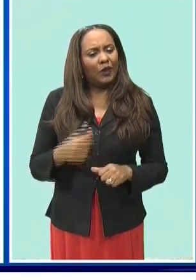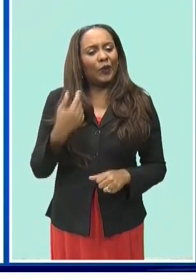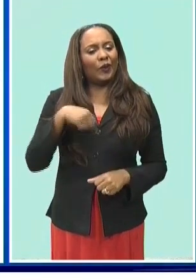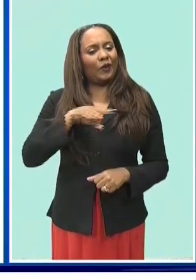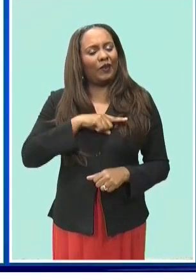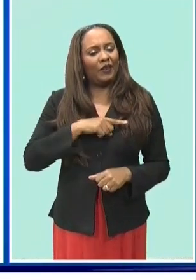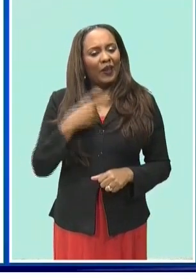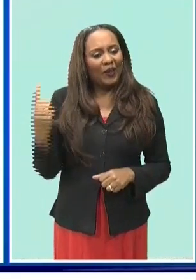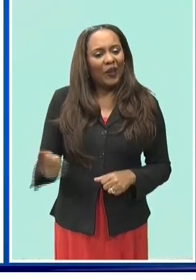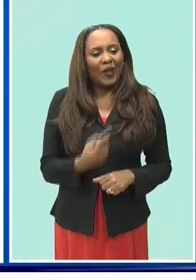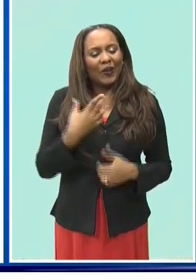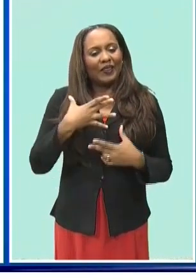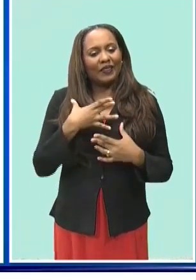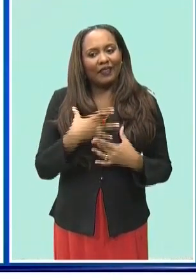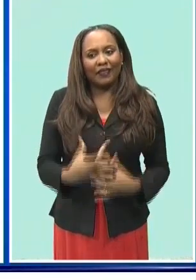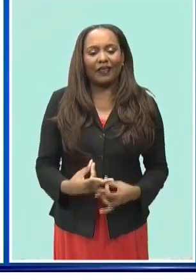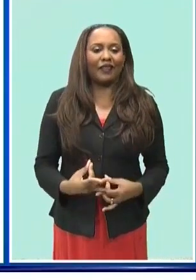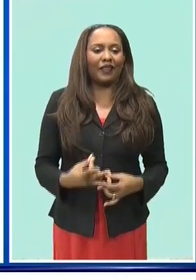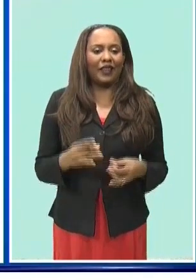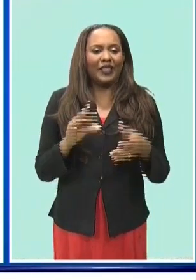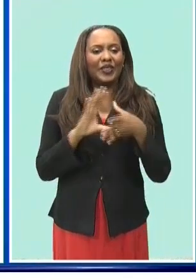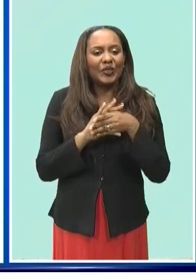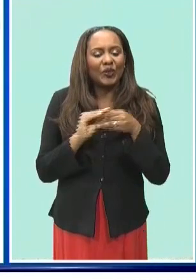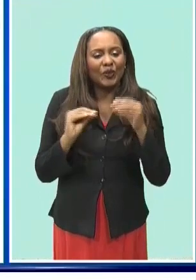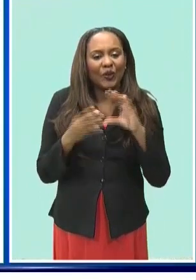stories. Storytelling.